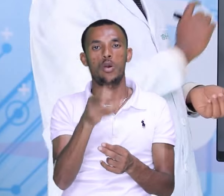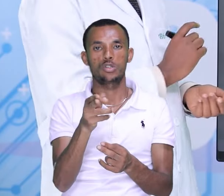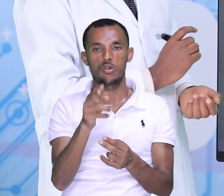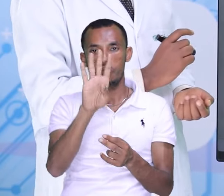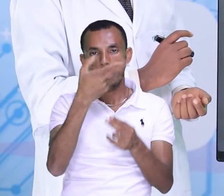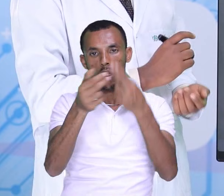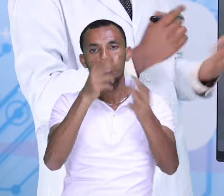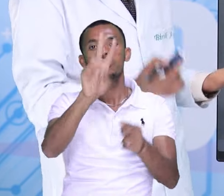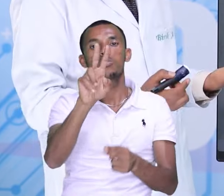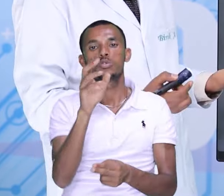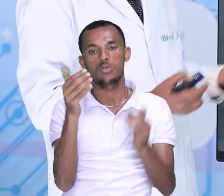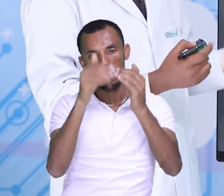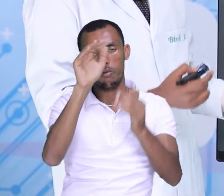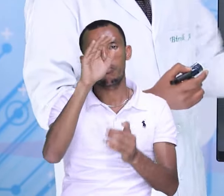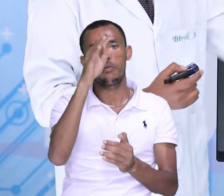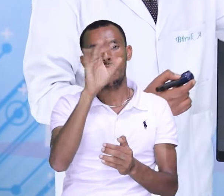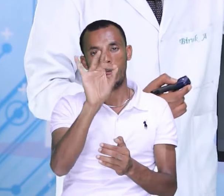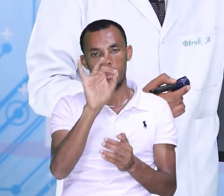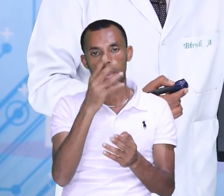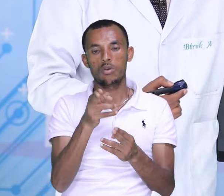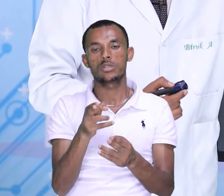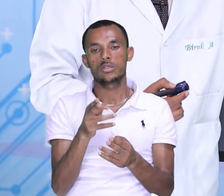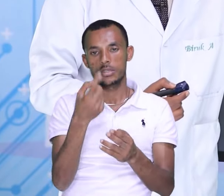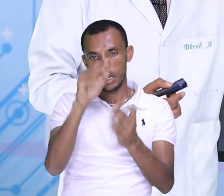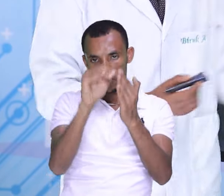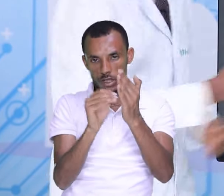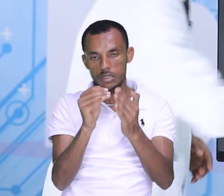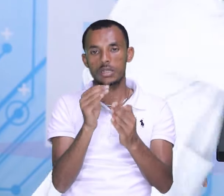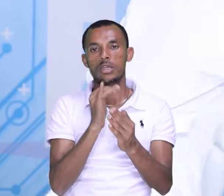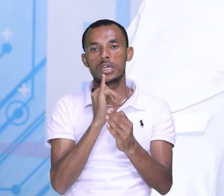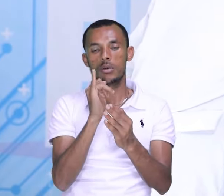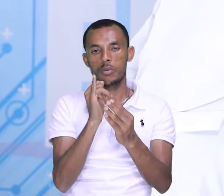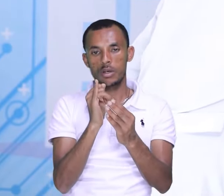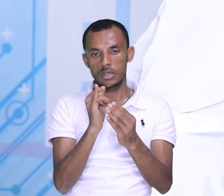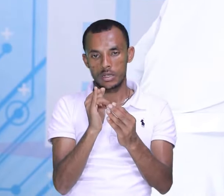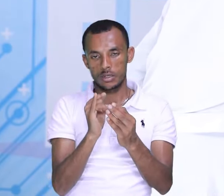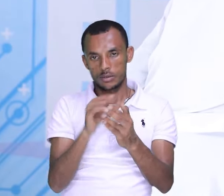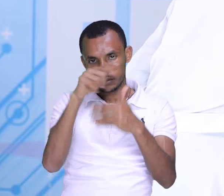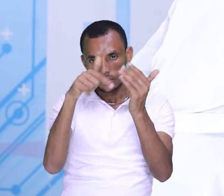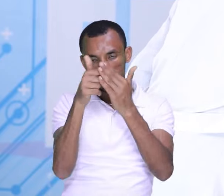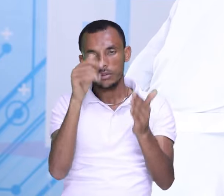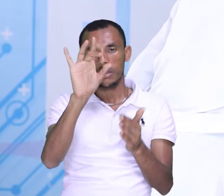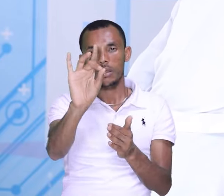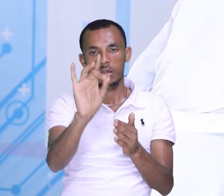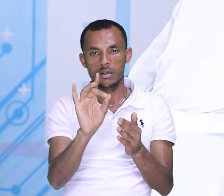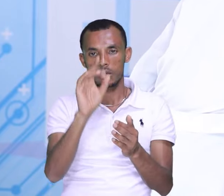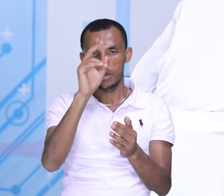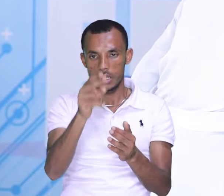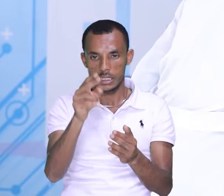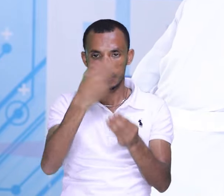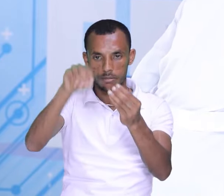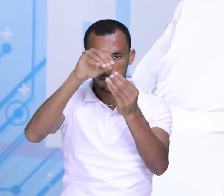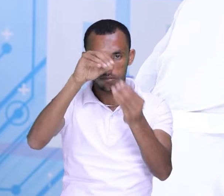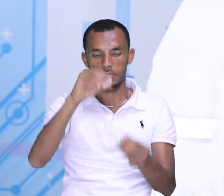times 2 is 8 hydrogen. The deficient of hydrogen is in product position. How much? 8. Therefore, 8 H